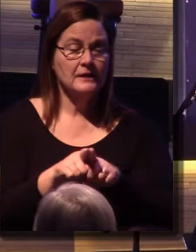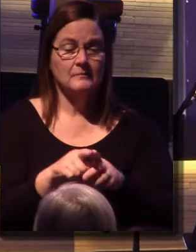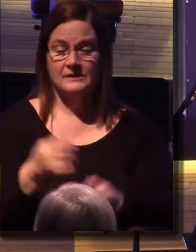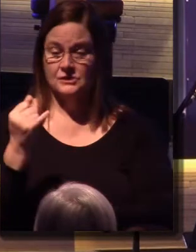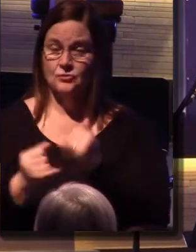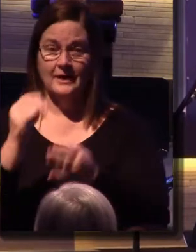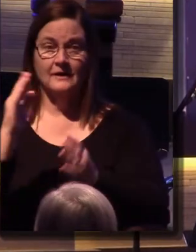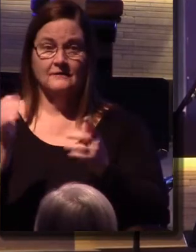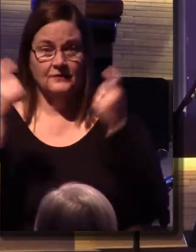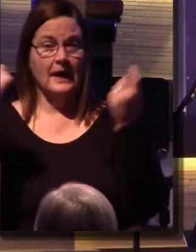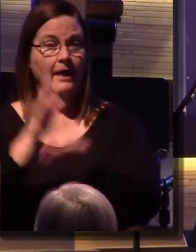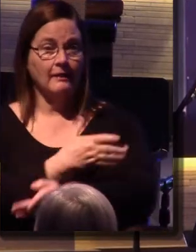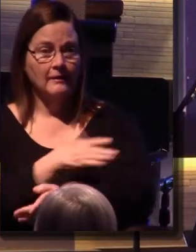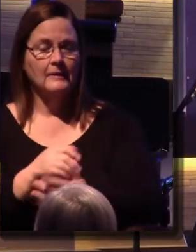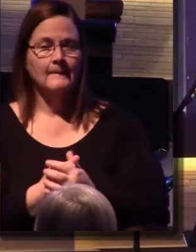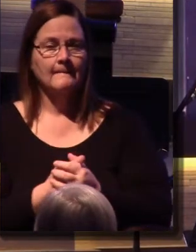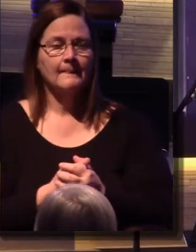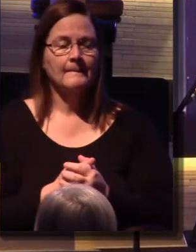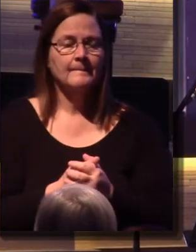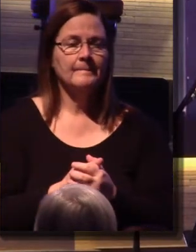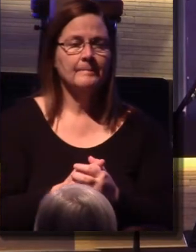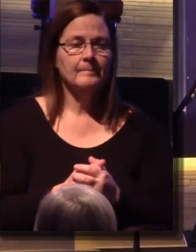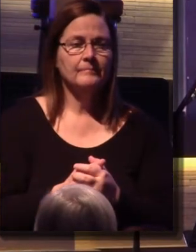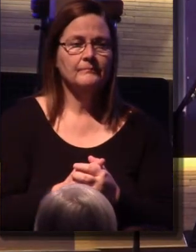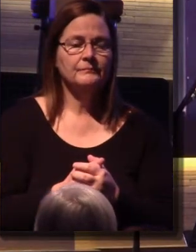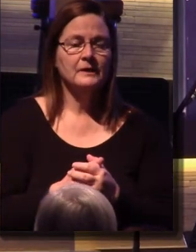grand finale. It is in reference to